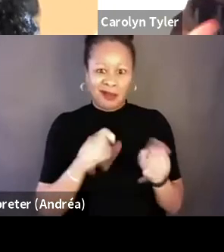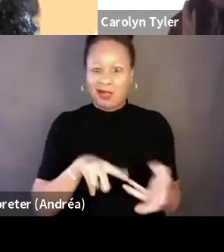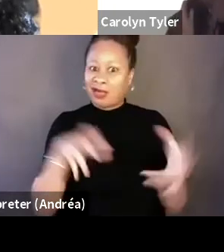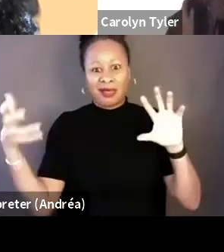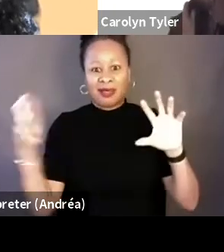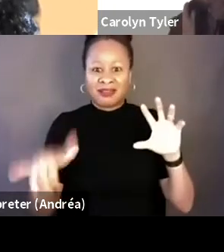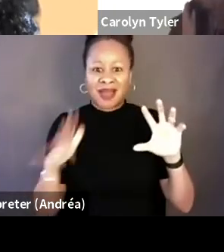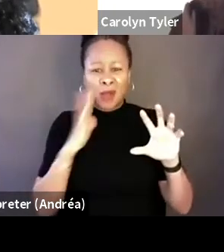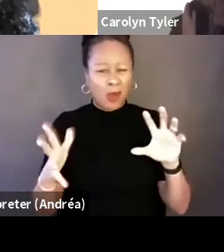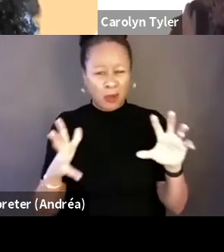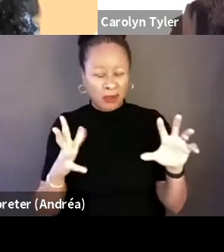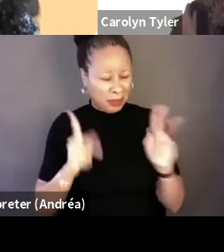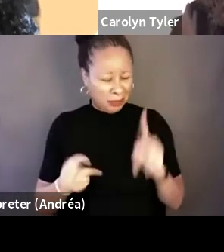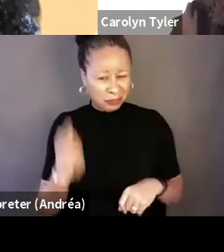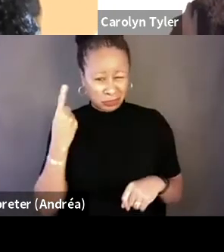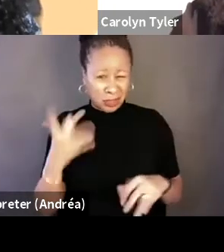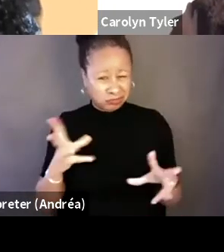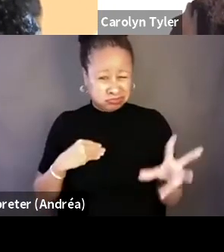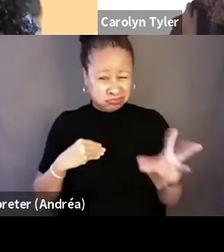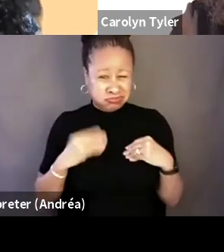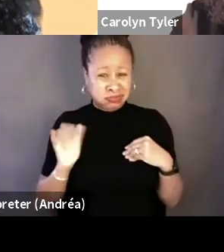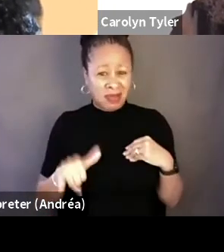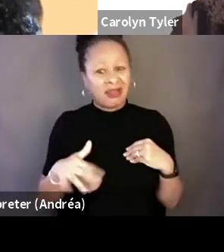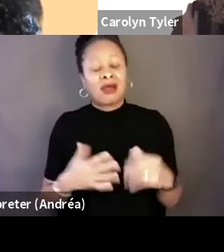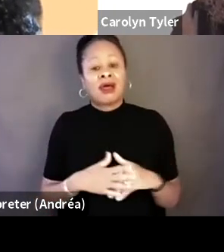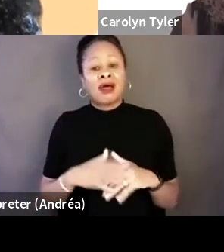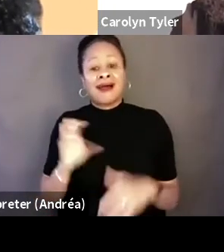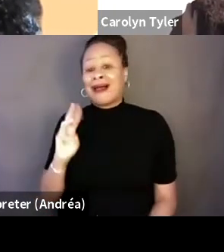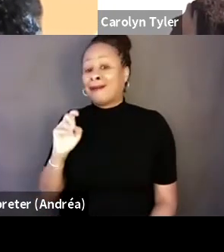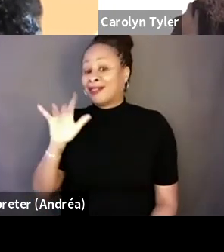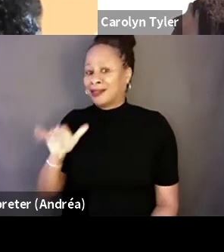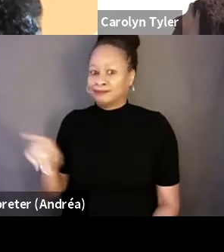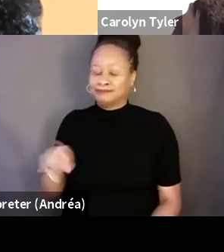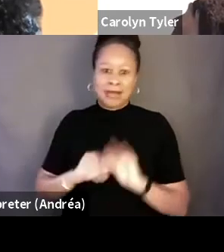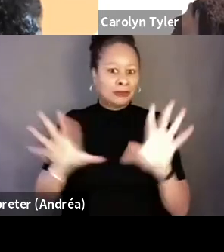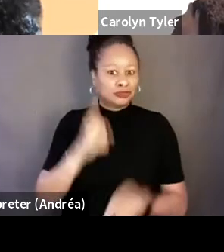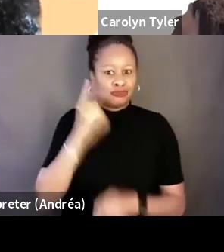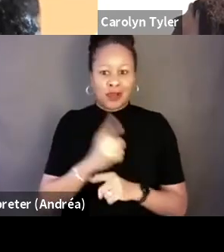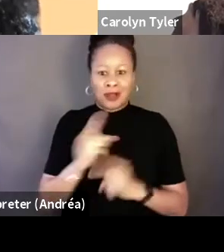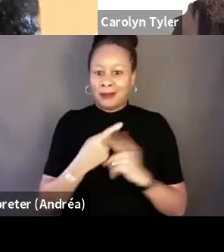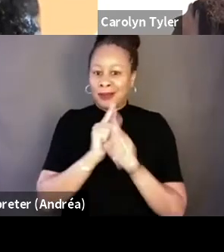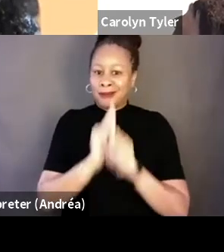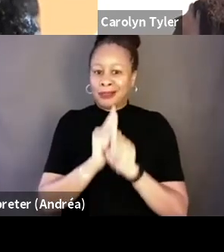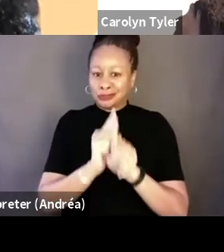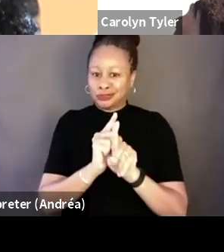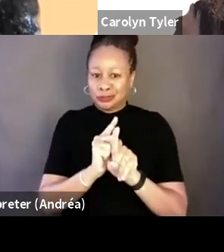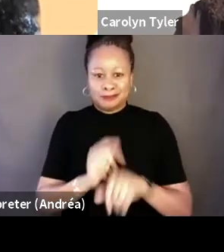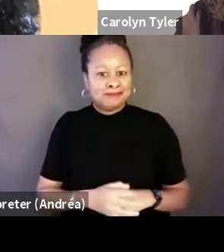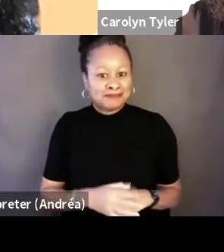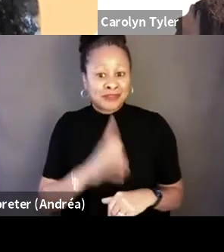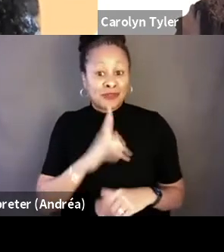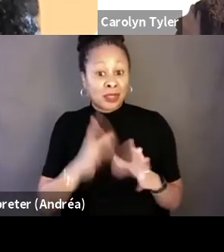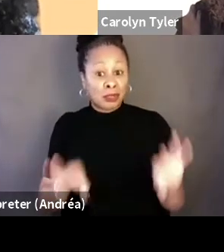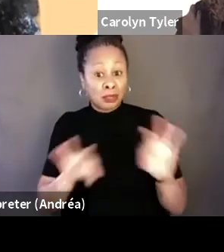going to resonate finally? So Emily is absolutely right about mentorship, and the importance